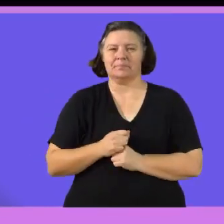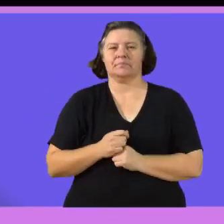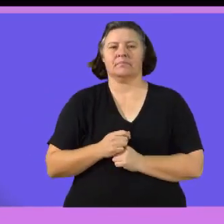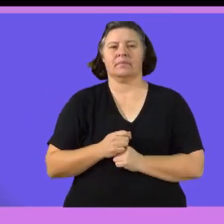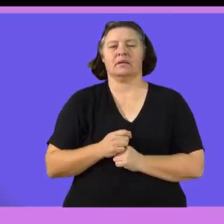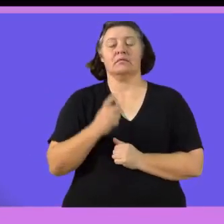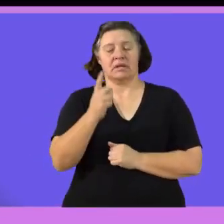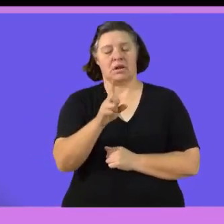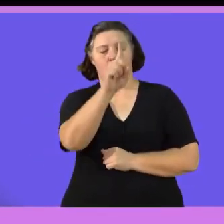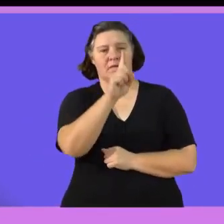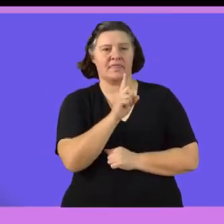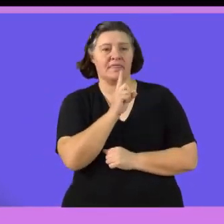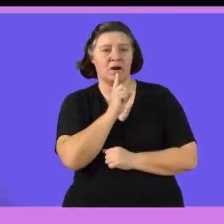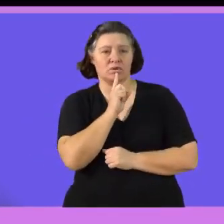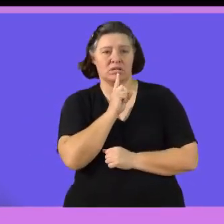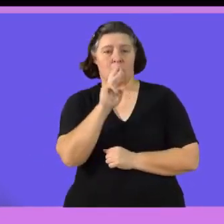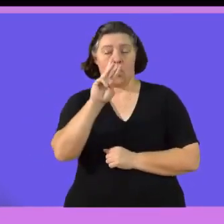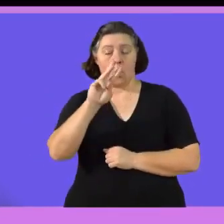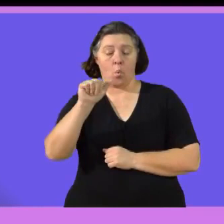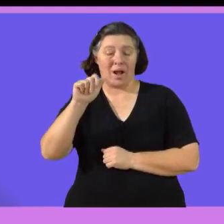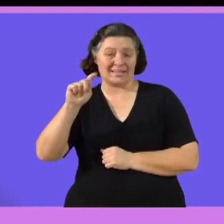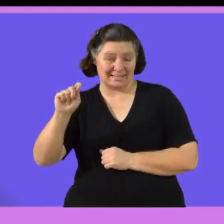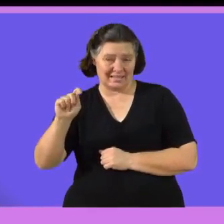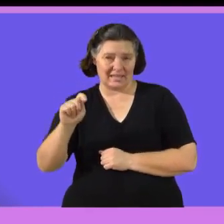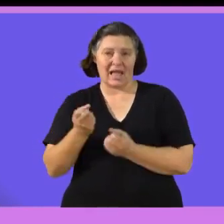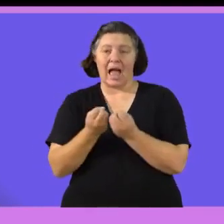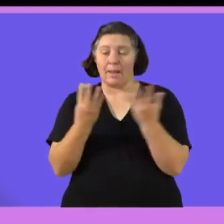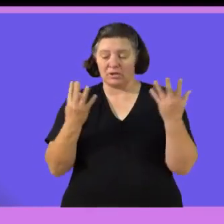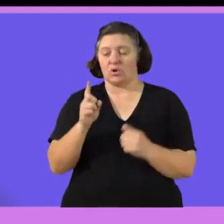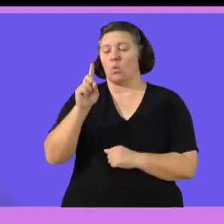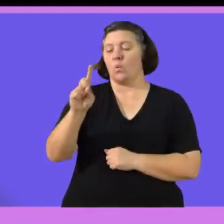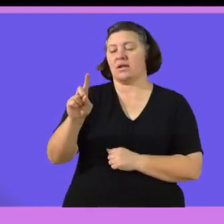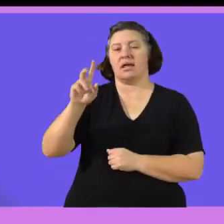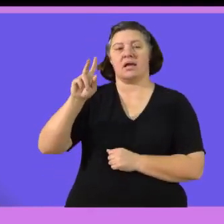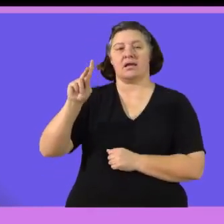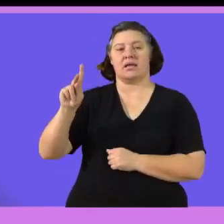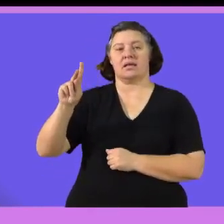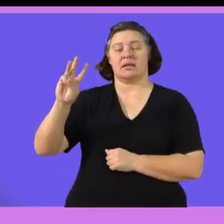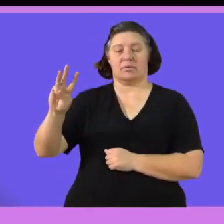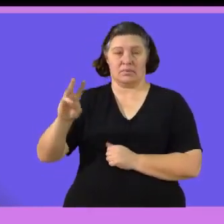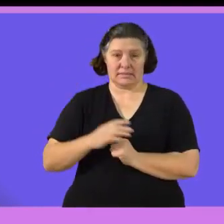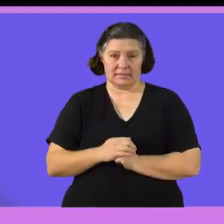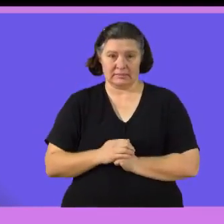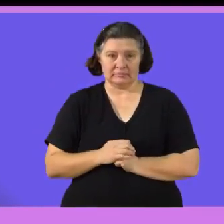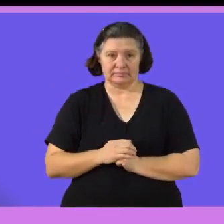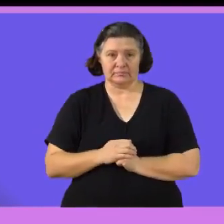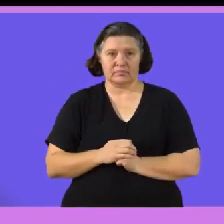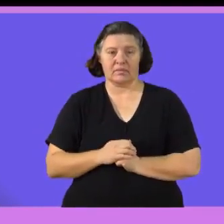use, kilowatt hours of electricity. Also important is that 1000 watt equals 1 kilowatt.